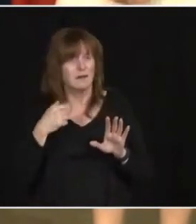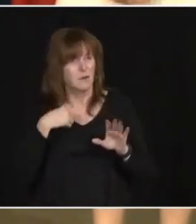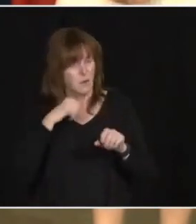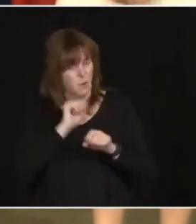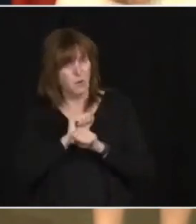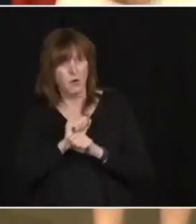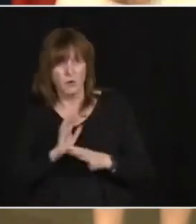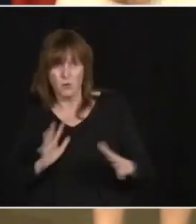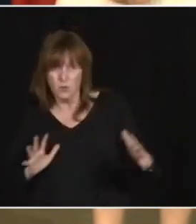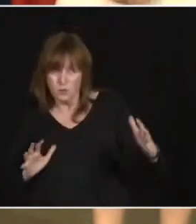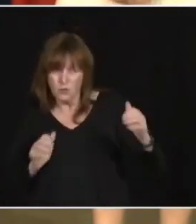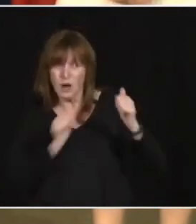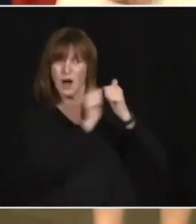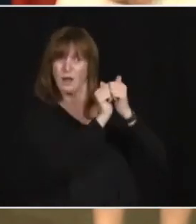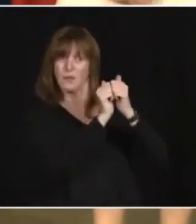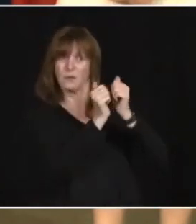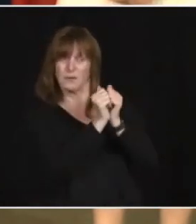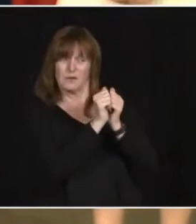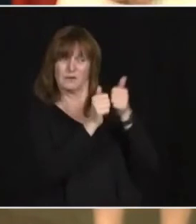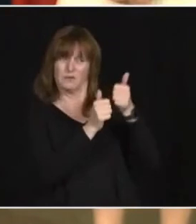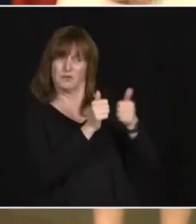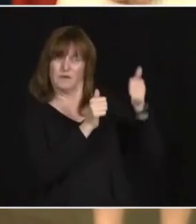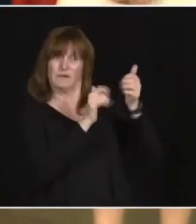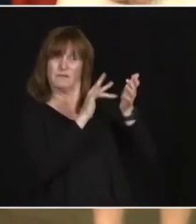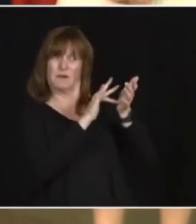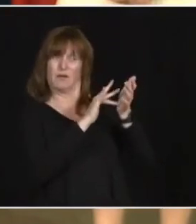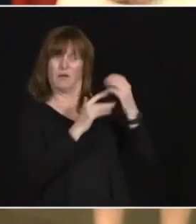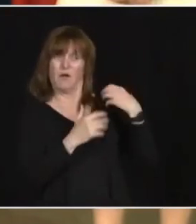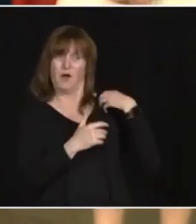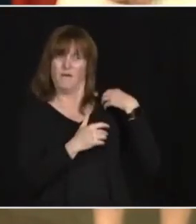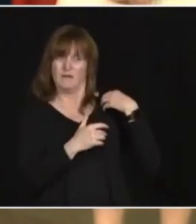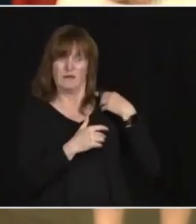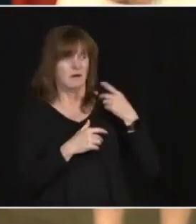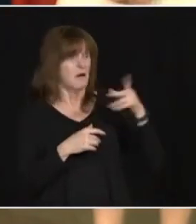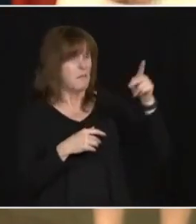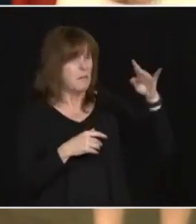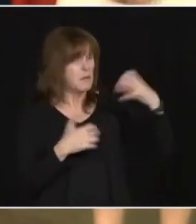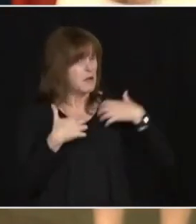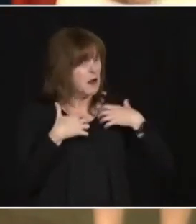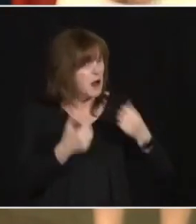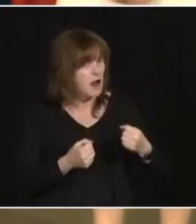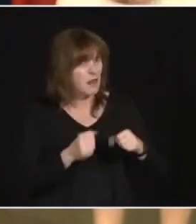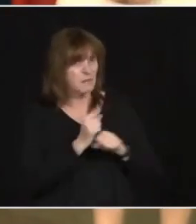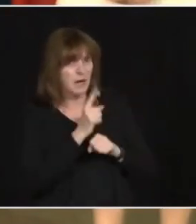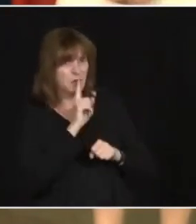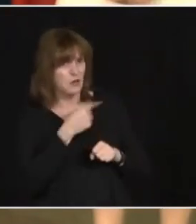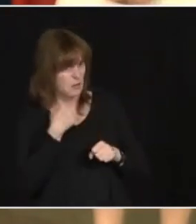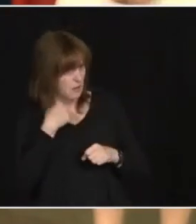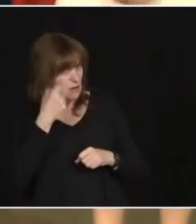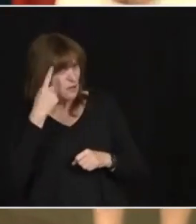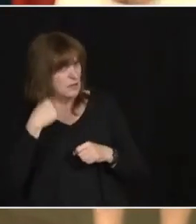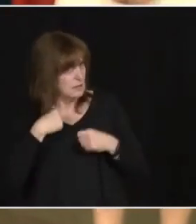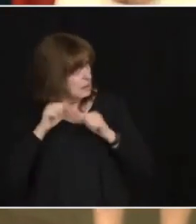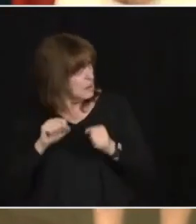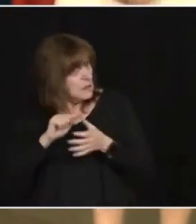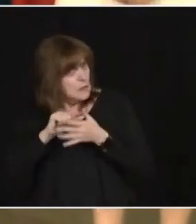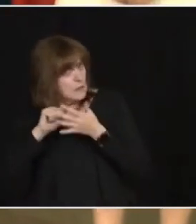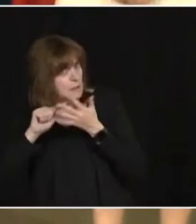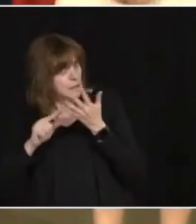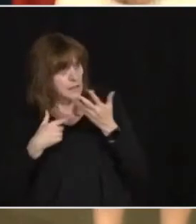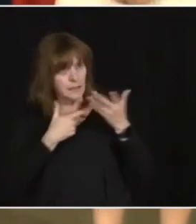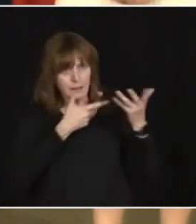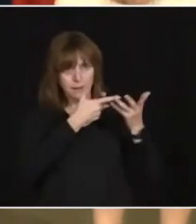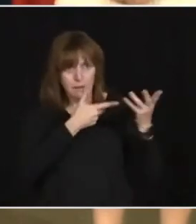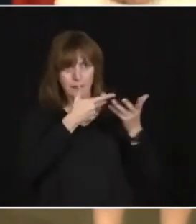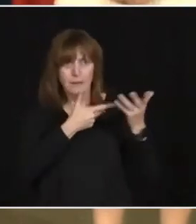Public Health in a timely way to understand every single measure that we can take, particularly that is science and